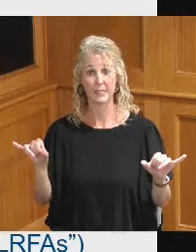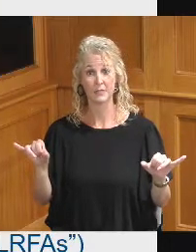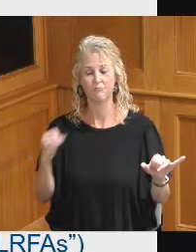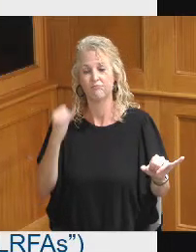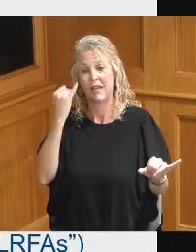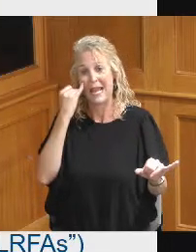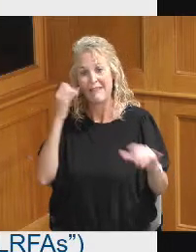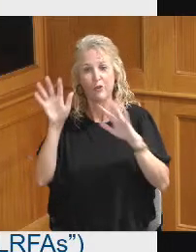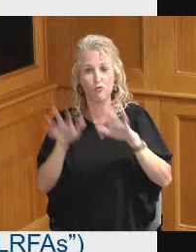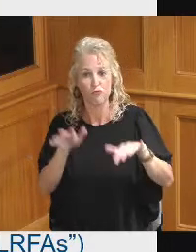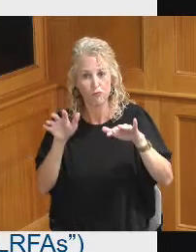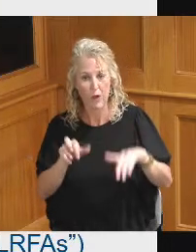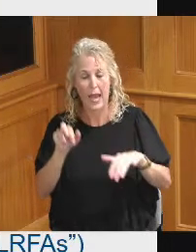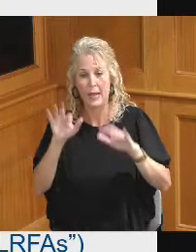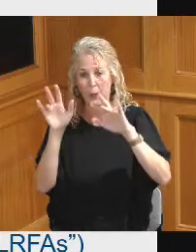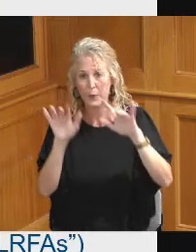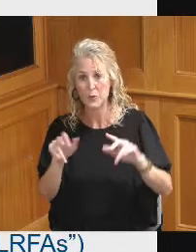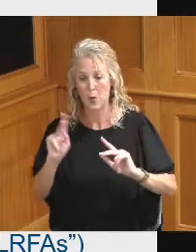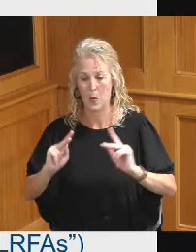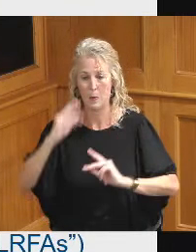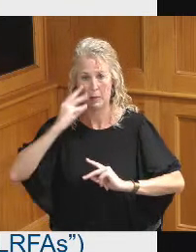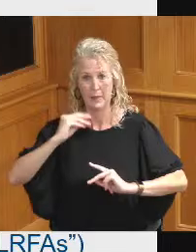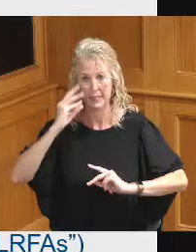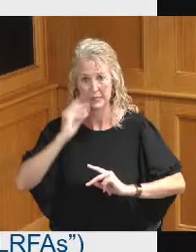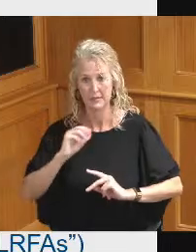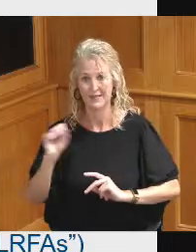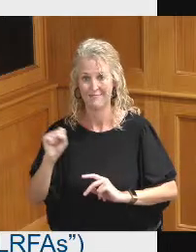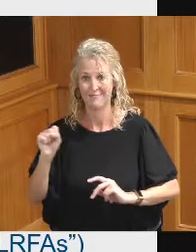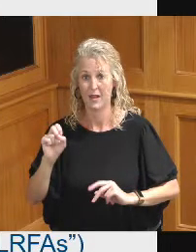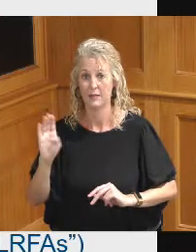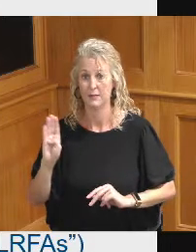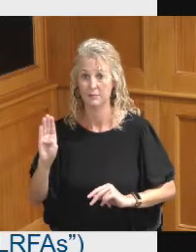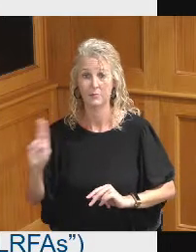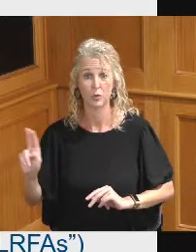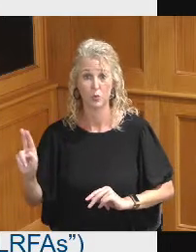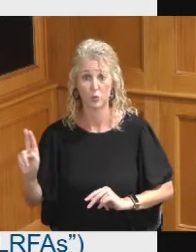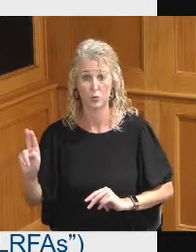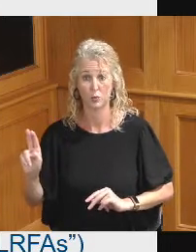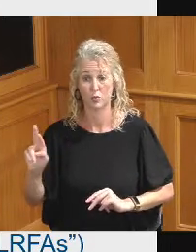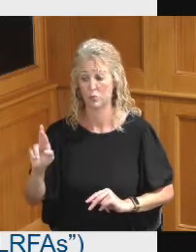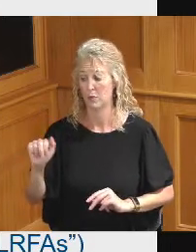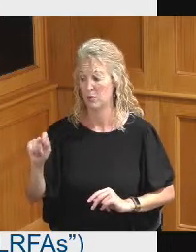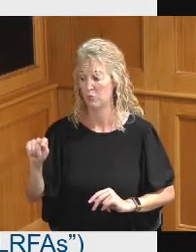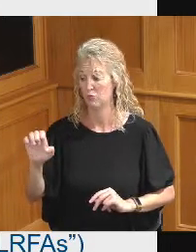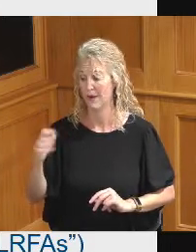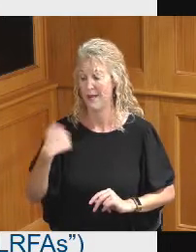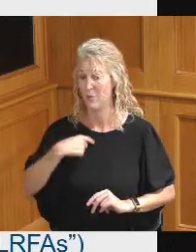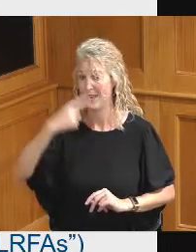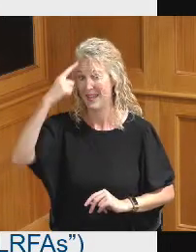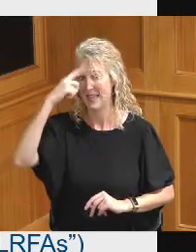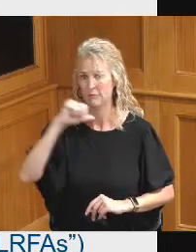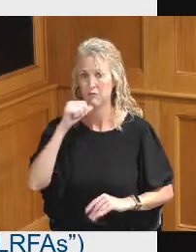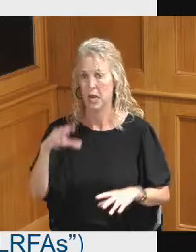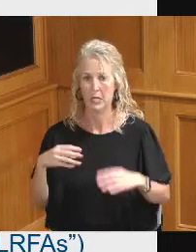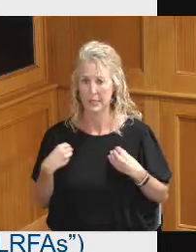weather, people are experiencing SBUs at a rate that we think is